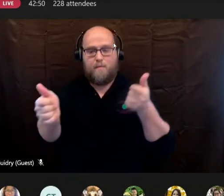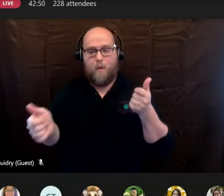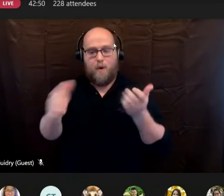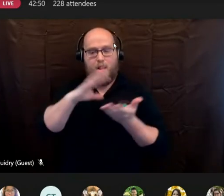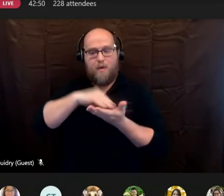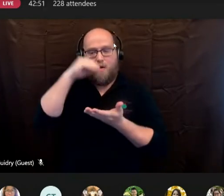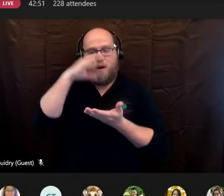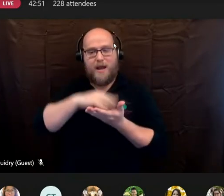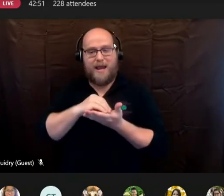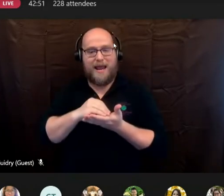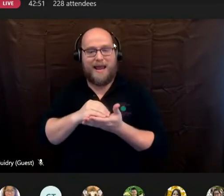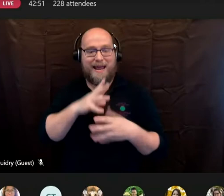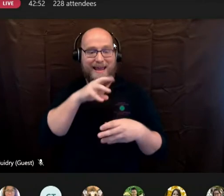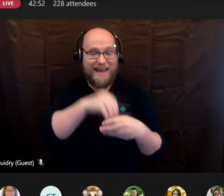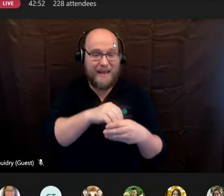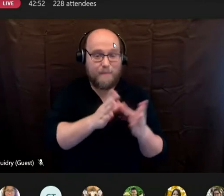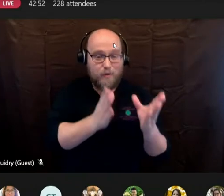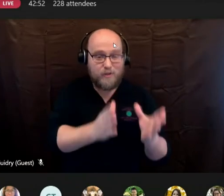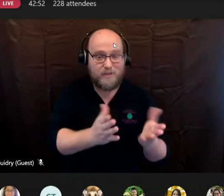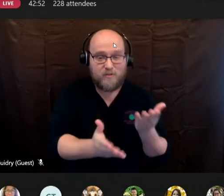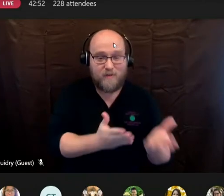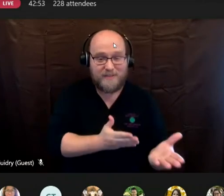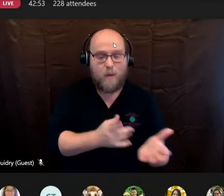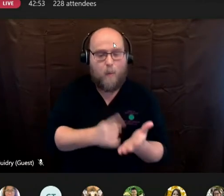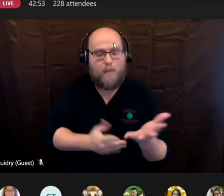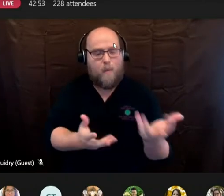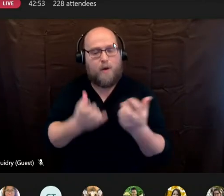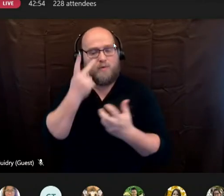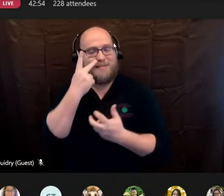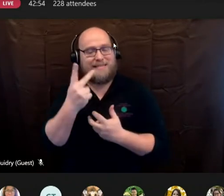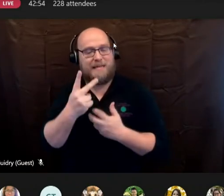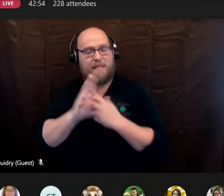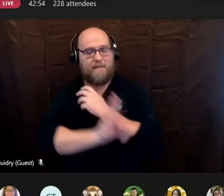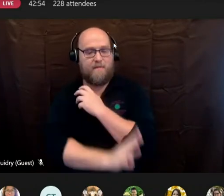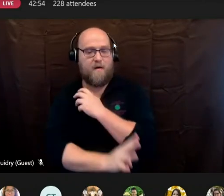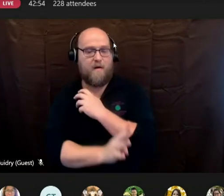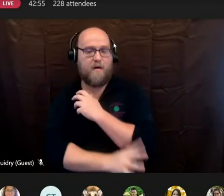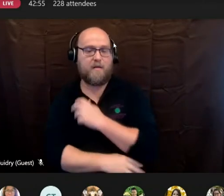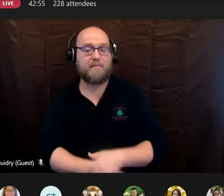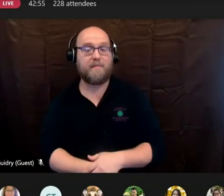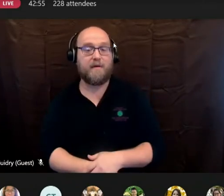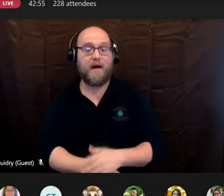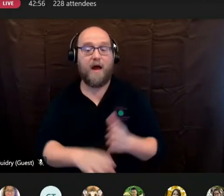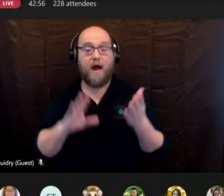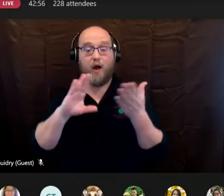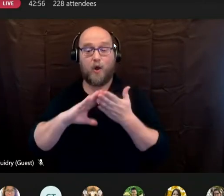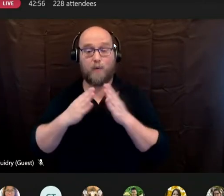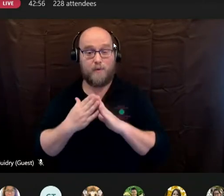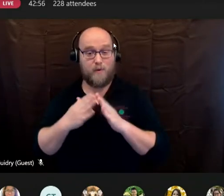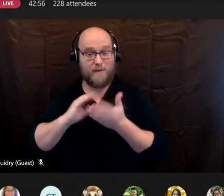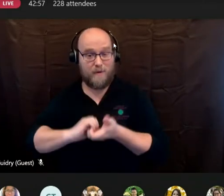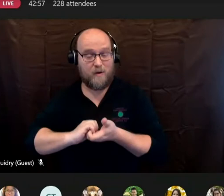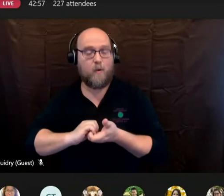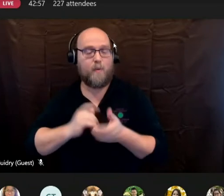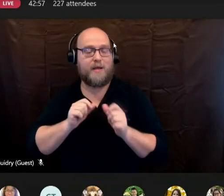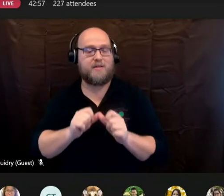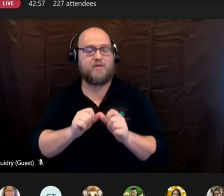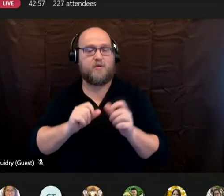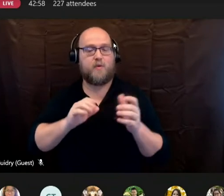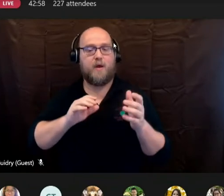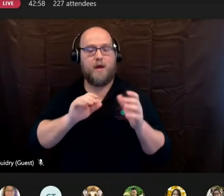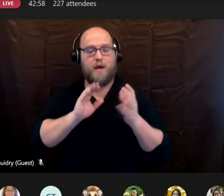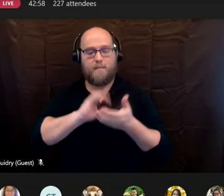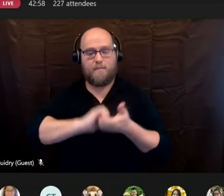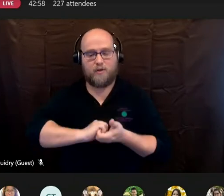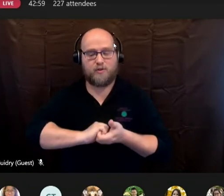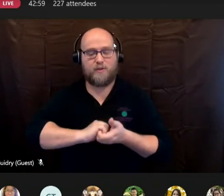fall. For community partnerships, we continue to partner with the City of Seattle and King County Public Health to support the school day